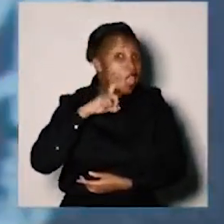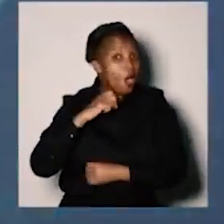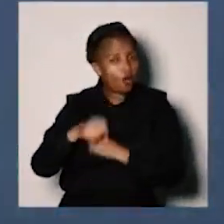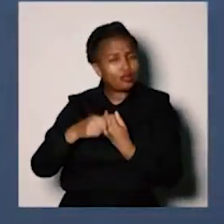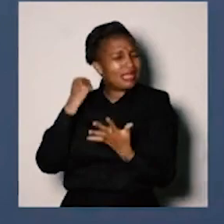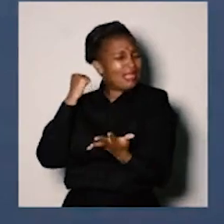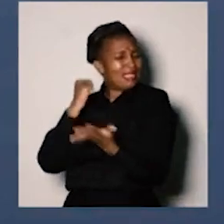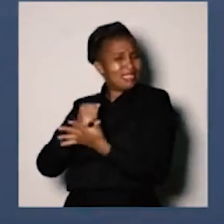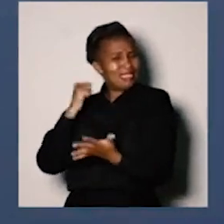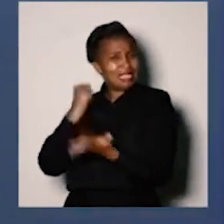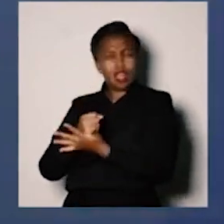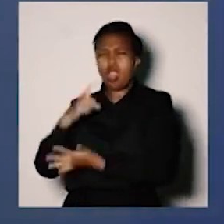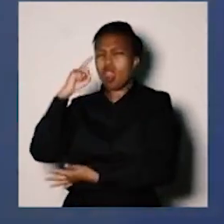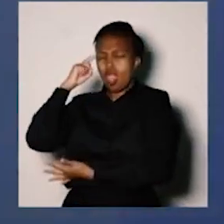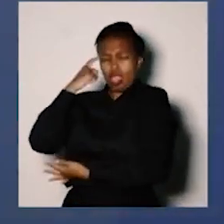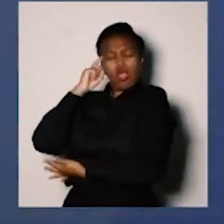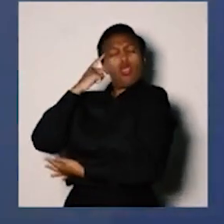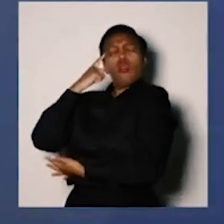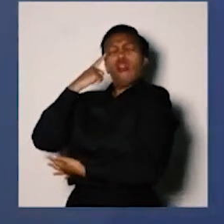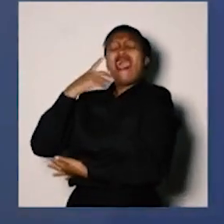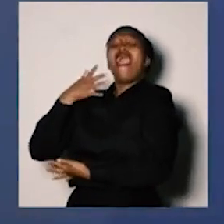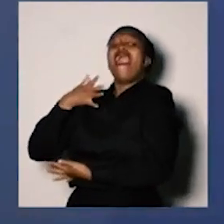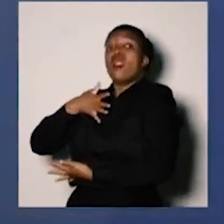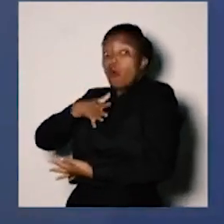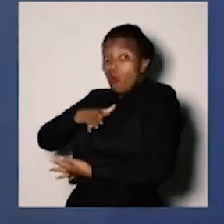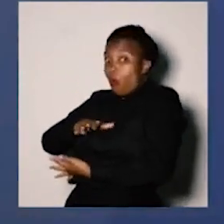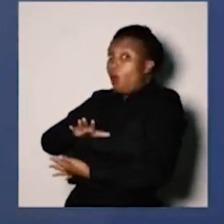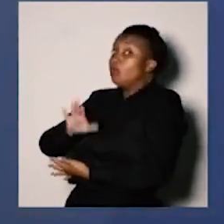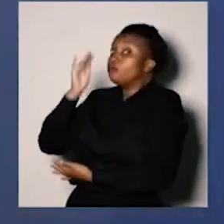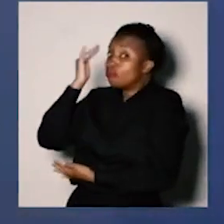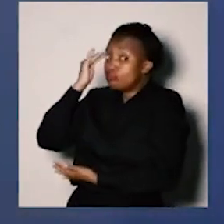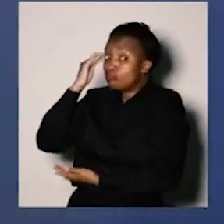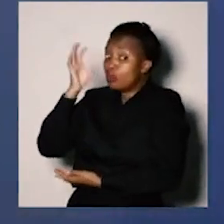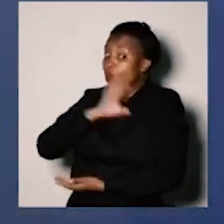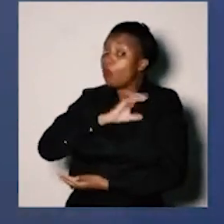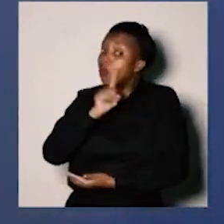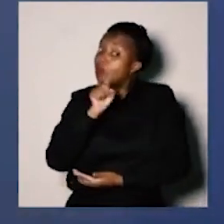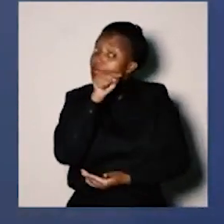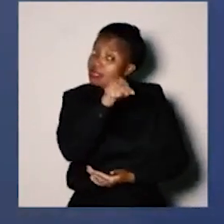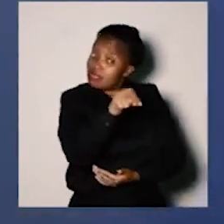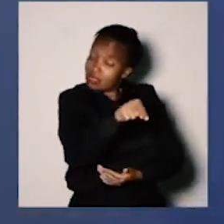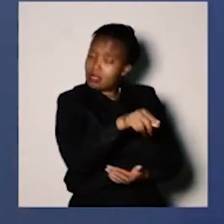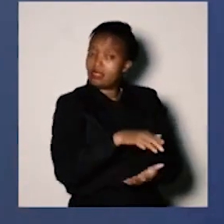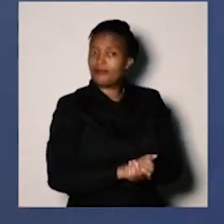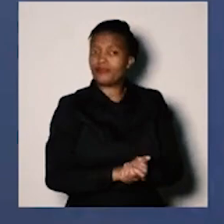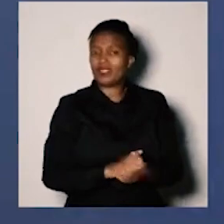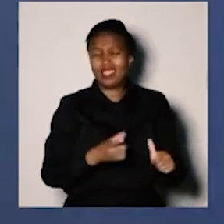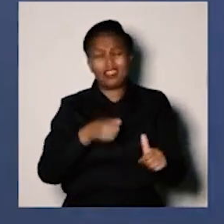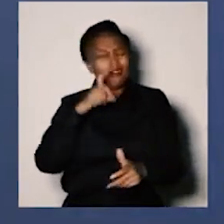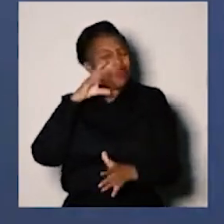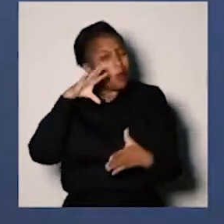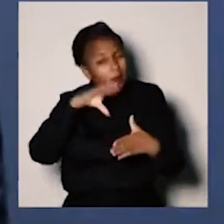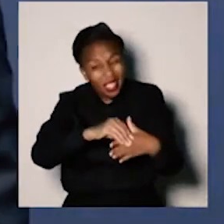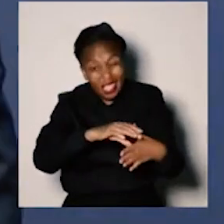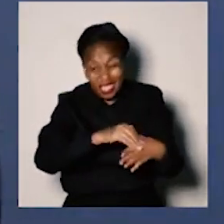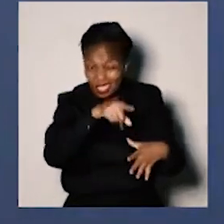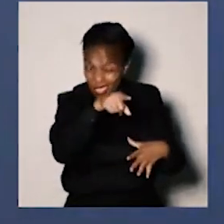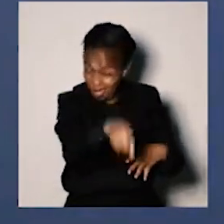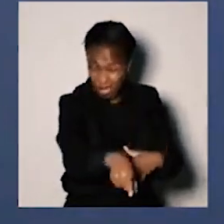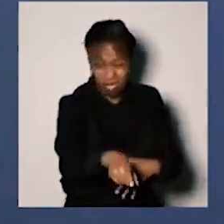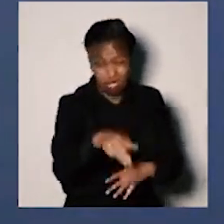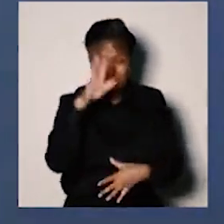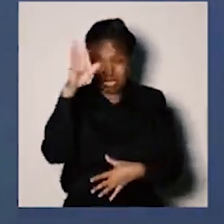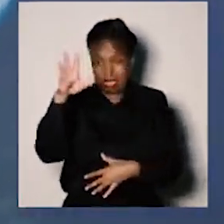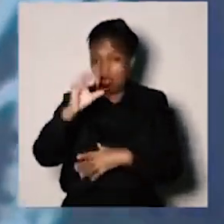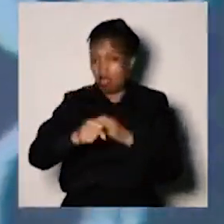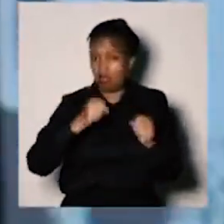within myself, I want to know this Christ. I said it within myself. And from that age, as a nine-year-old child, I